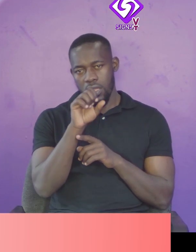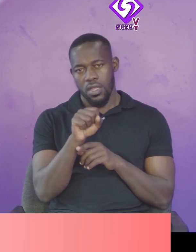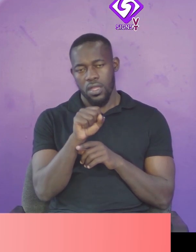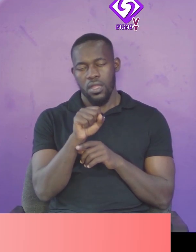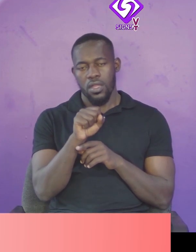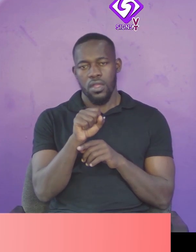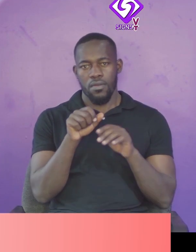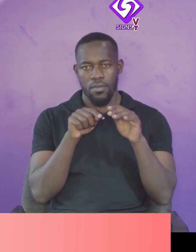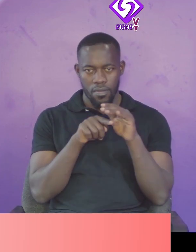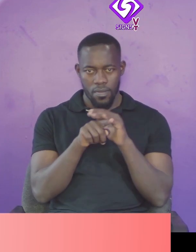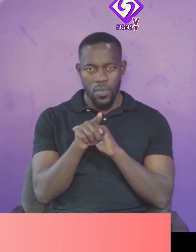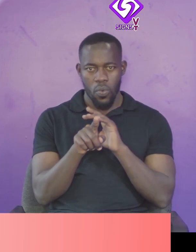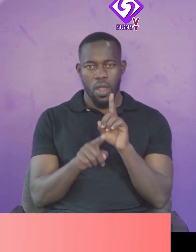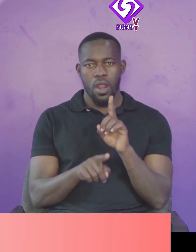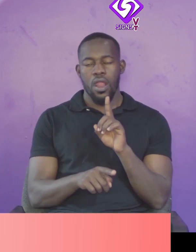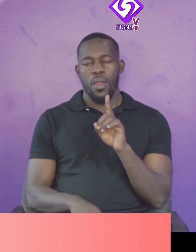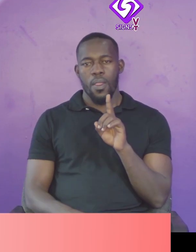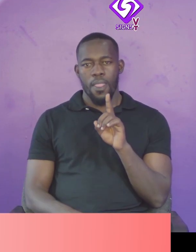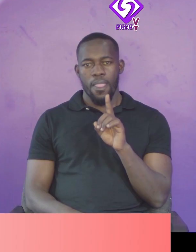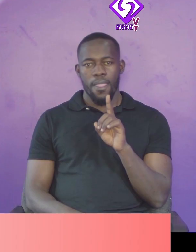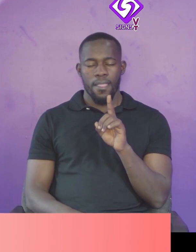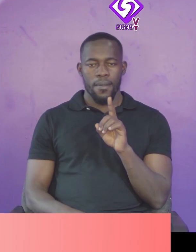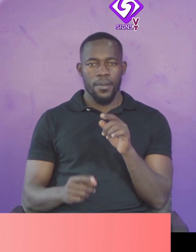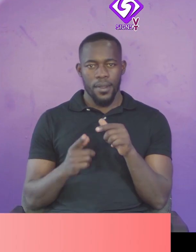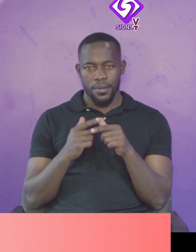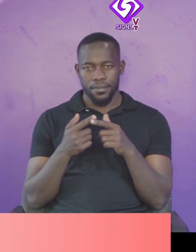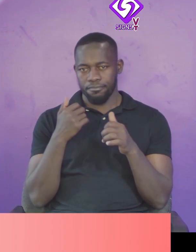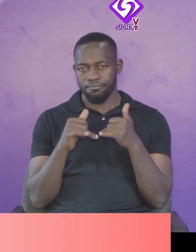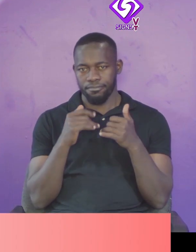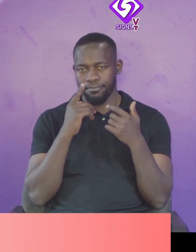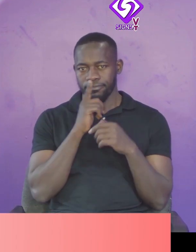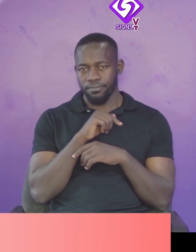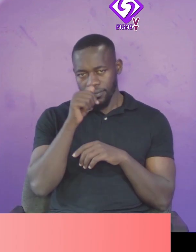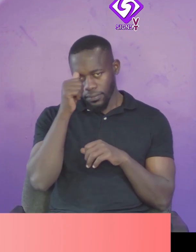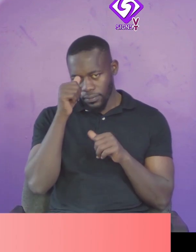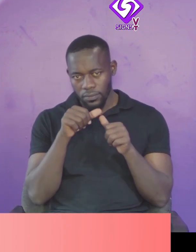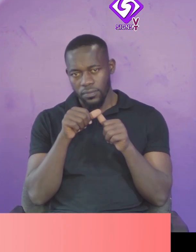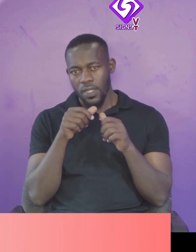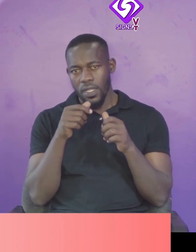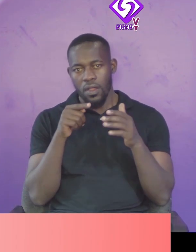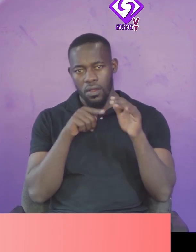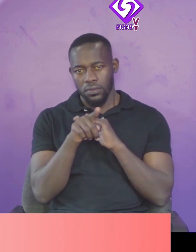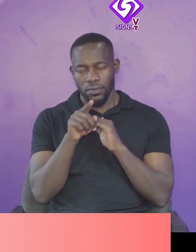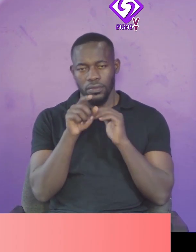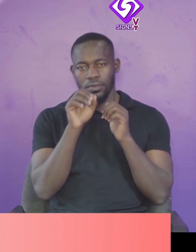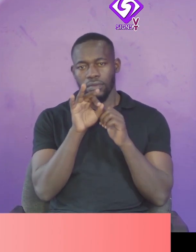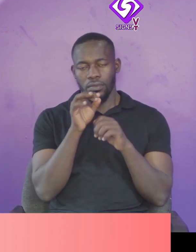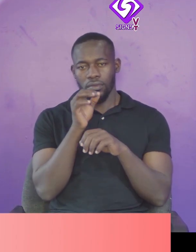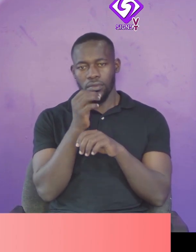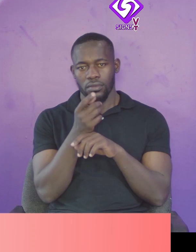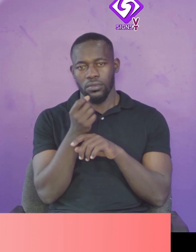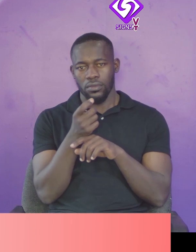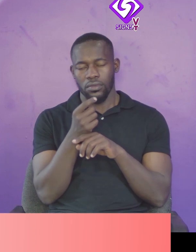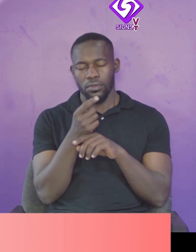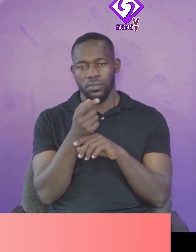who scored 1 goal, and it ended like that. Remember, he scored in the 32nd minute, but up to 90 minutes,